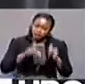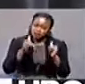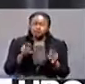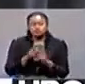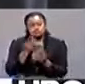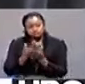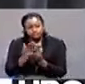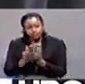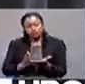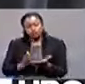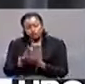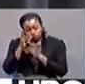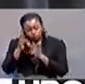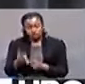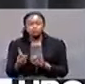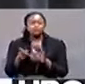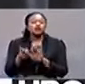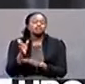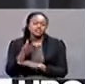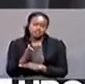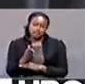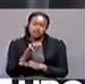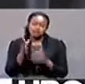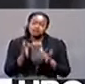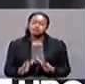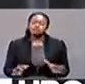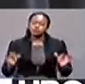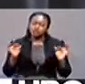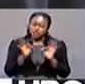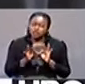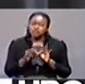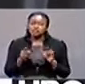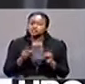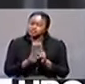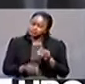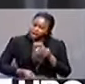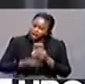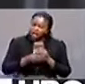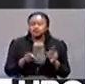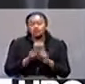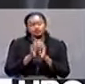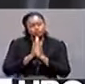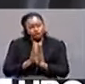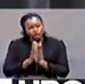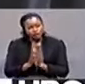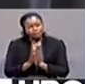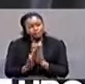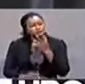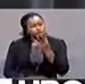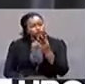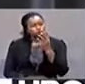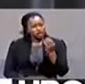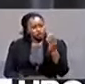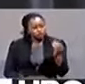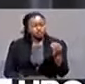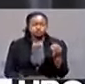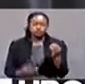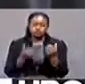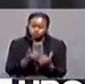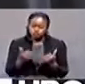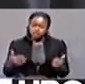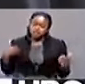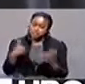Right Honorable Prime Minister, to add as one of our prayers that those 400 children you were sending to